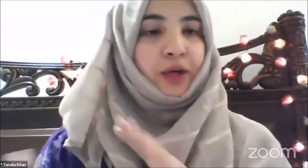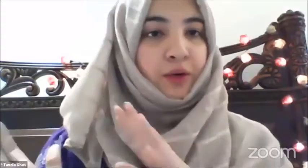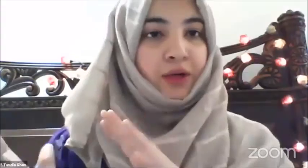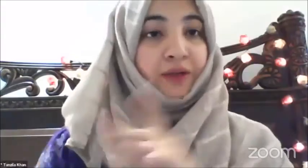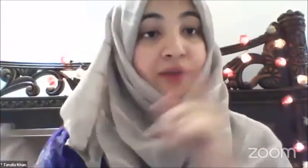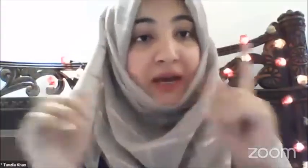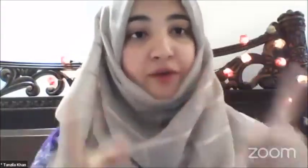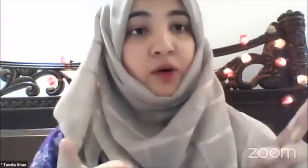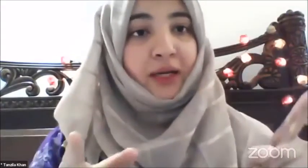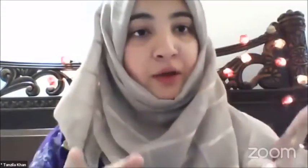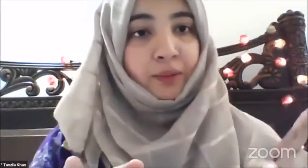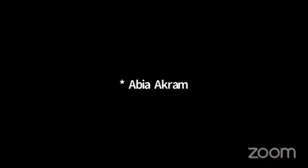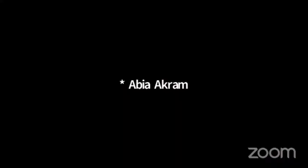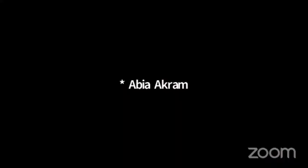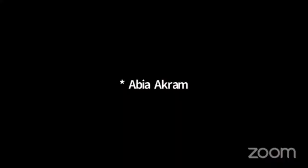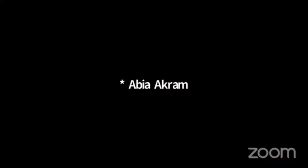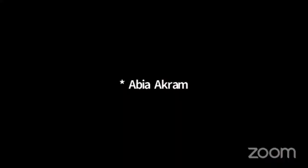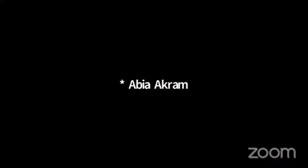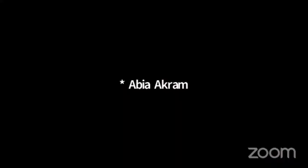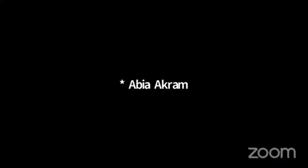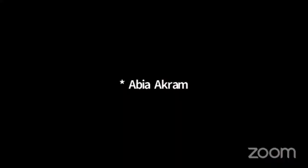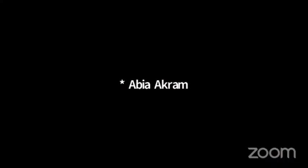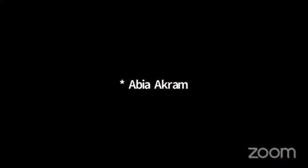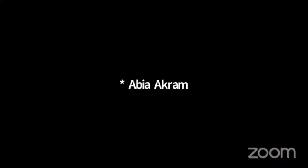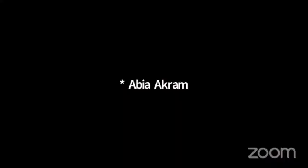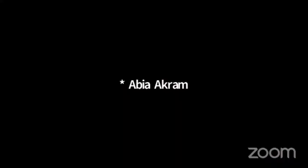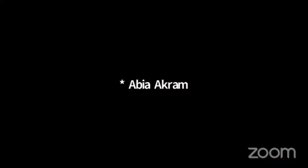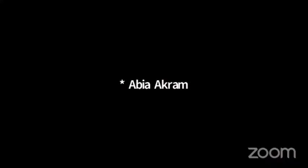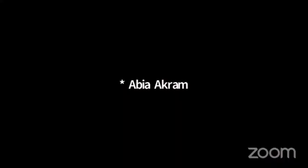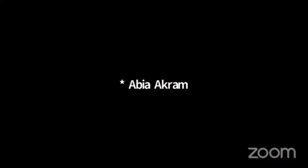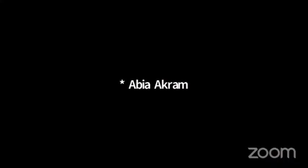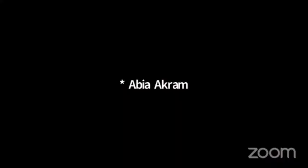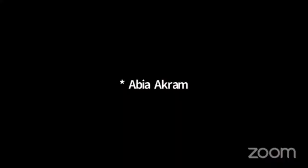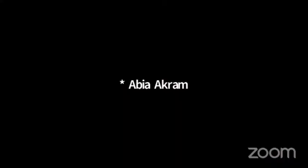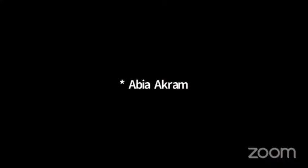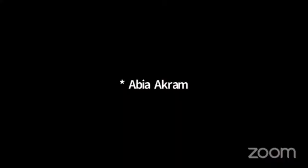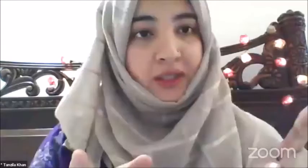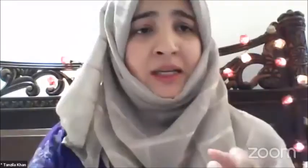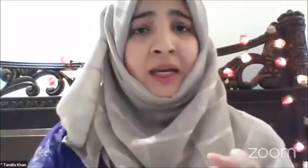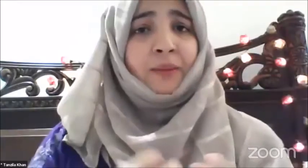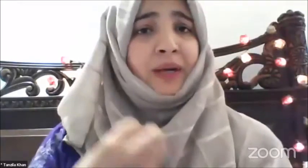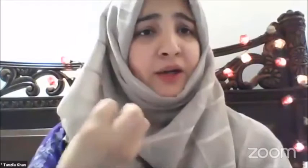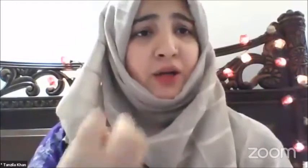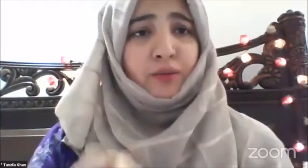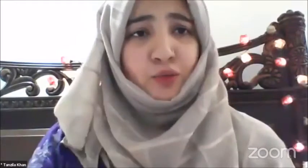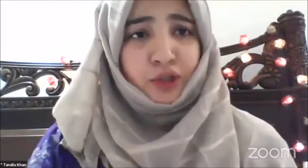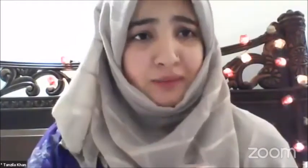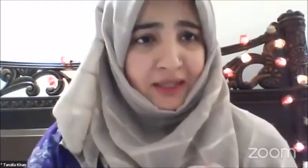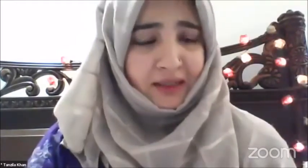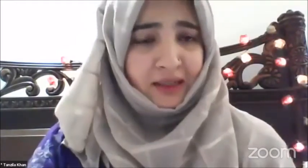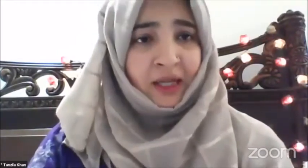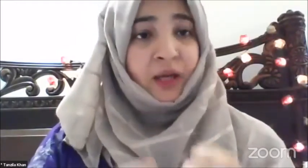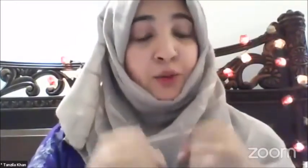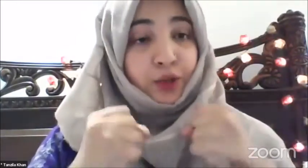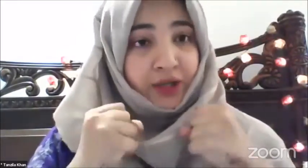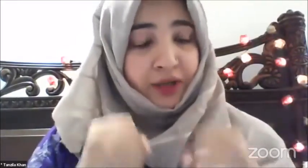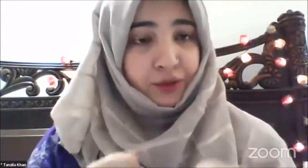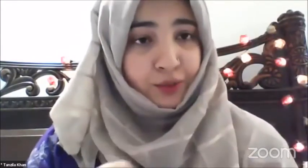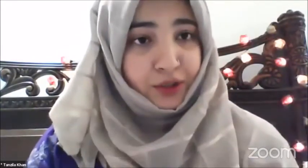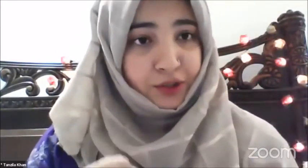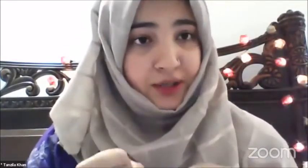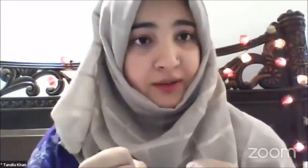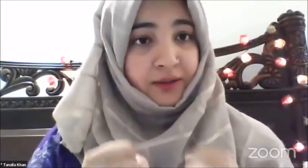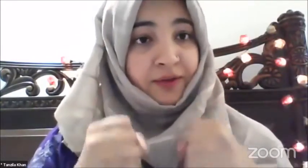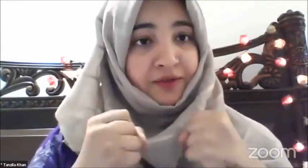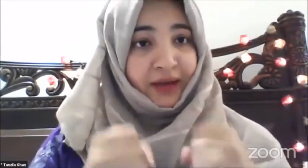say, okay, hold it. We have online opportunities. We have digital opportunities. Build your skills. Build your emotional muscle. We're going to get through